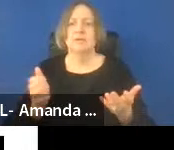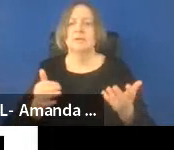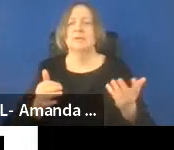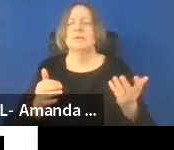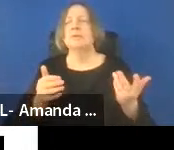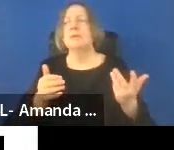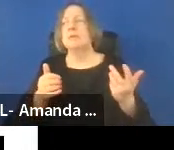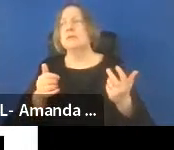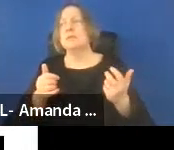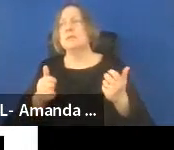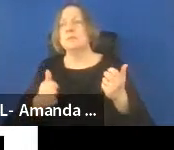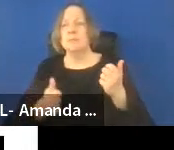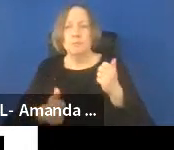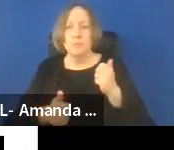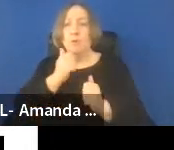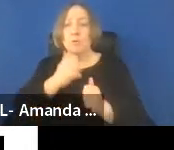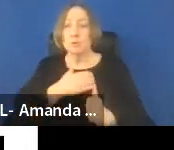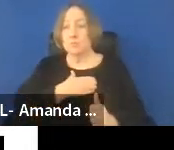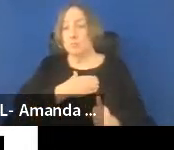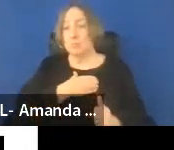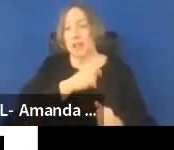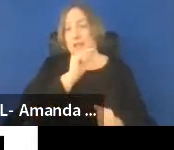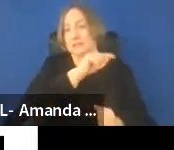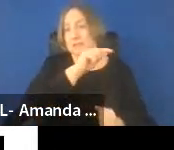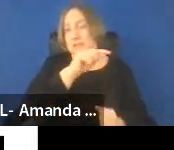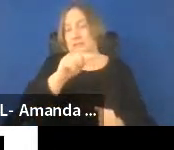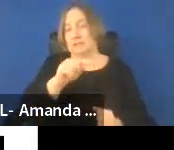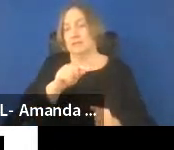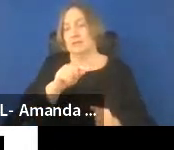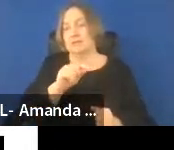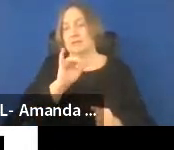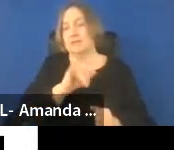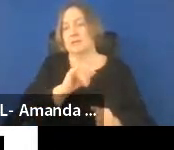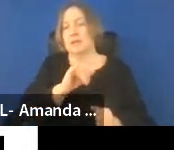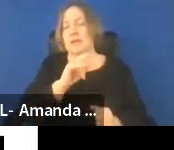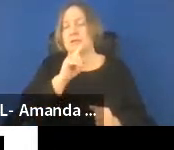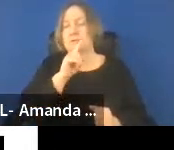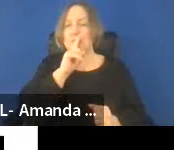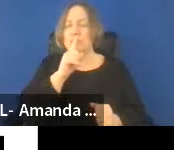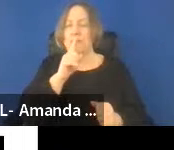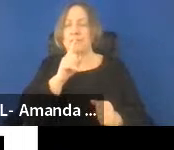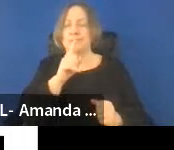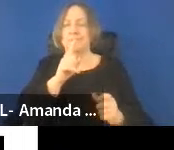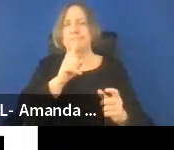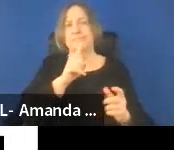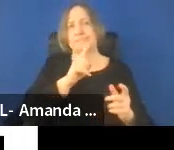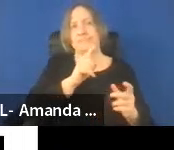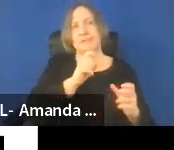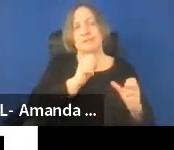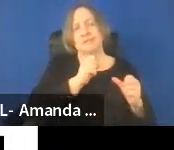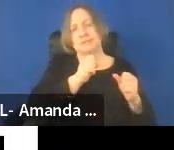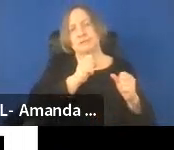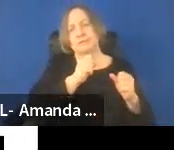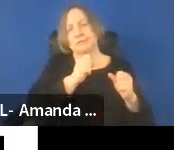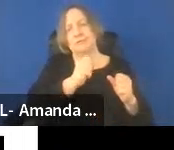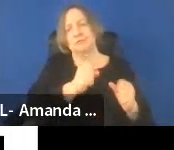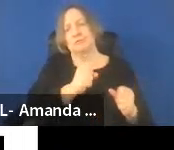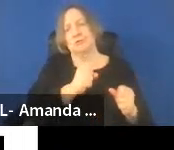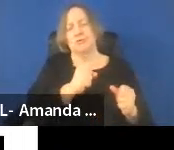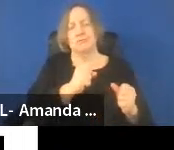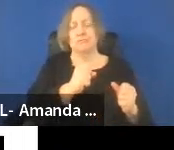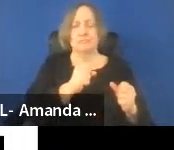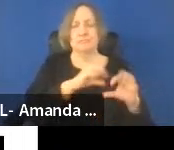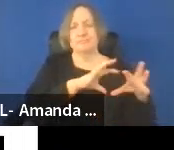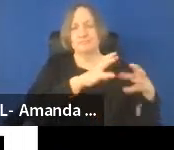most of the complaints were in areas that were gentrifying and that had high